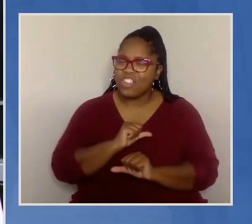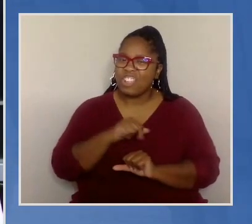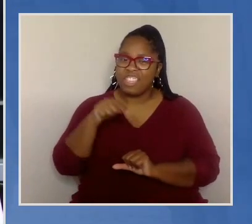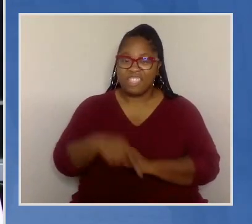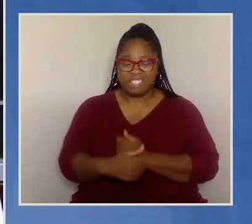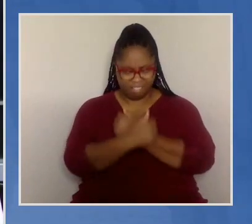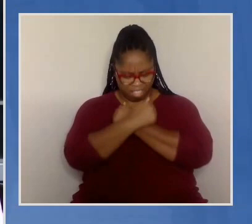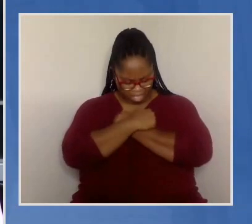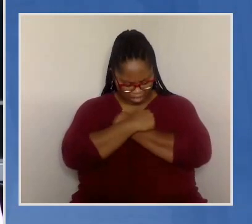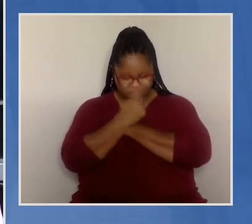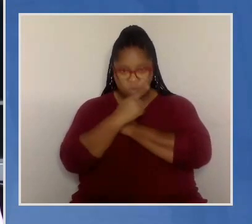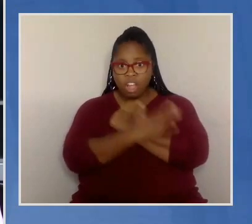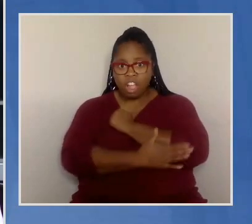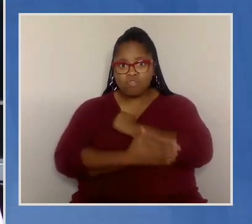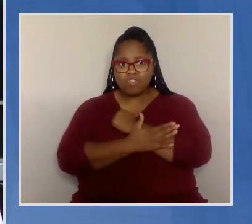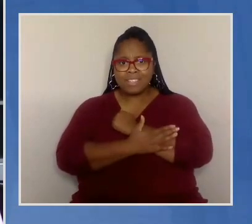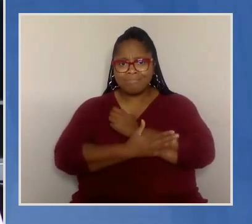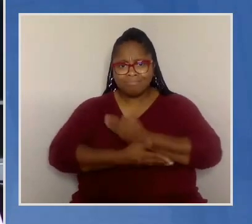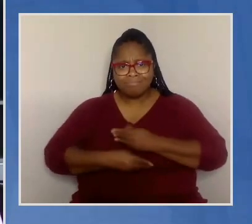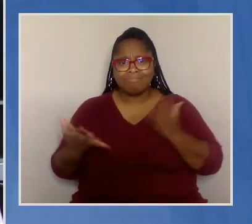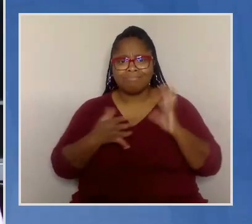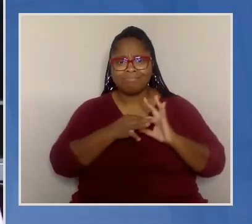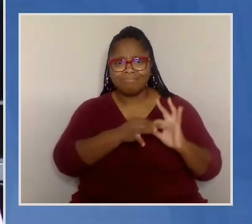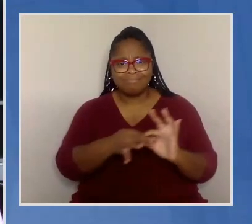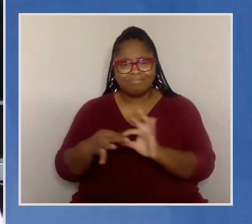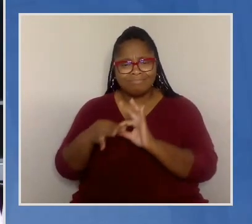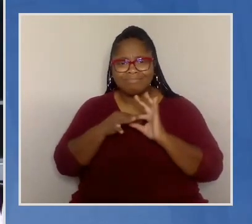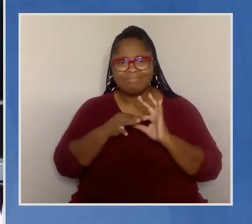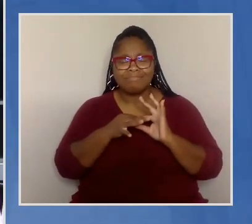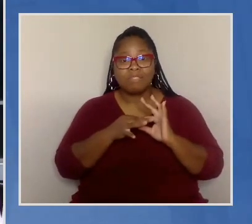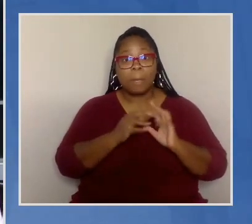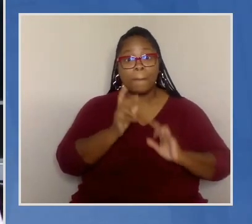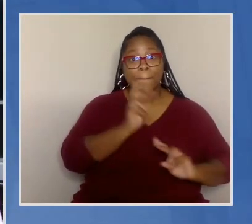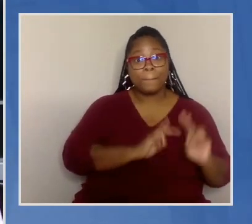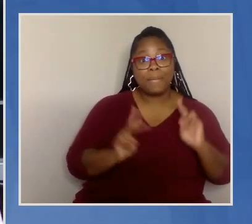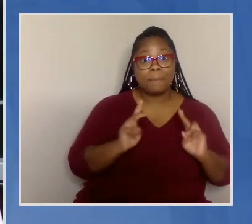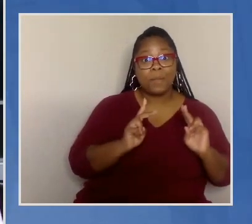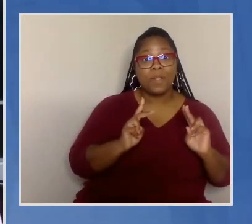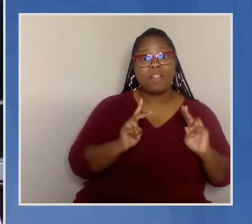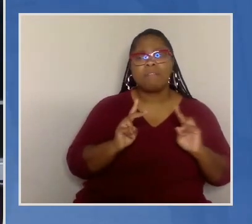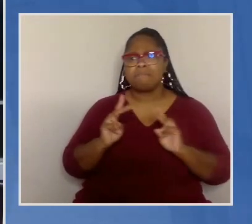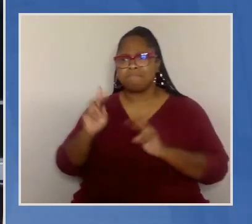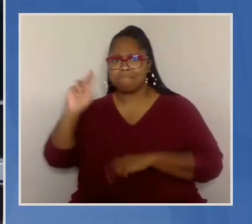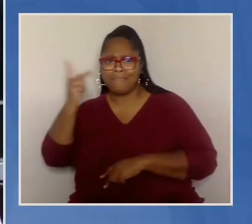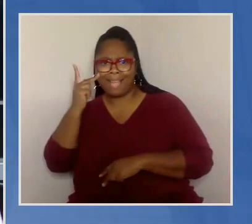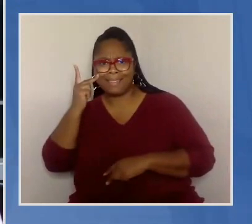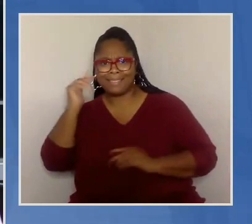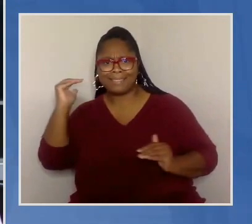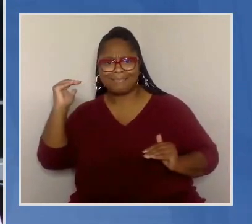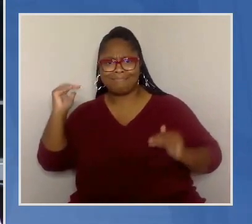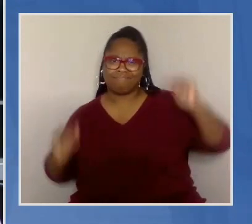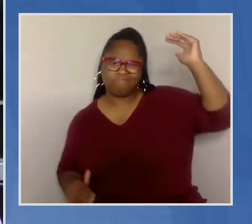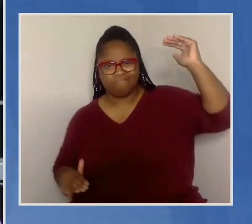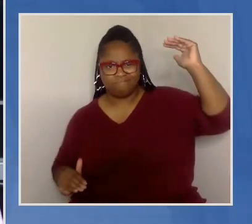and share this love for our country. We care more about people than politics.